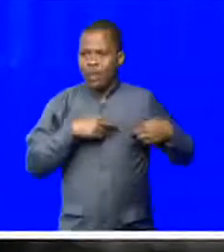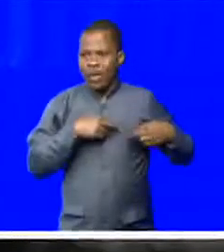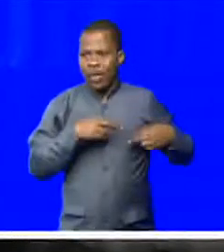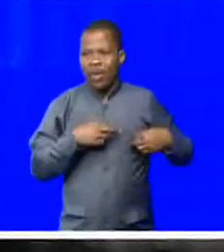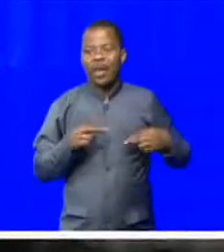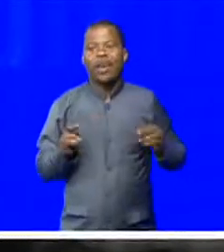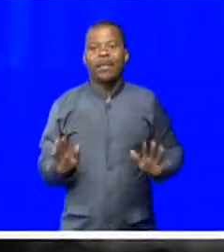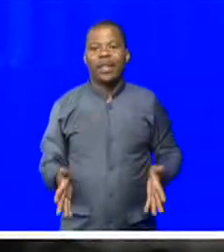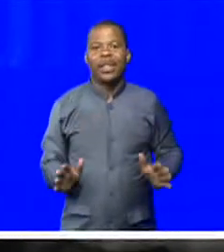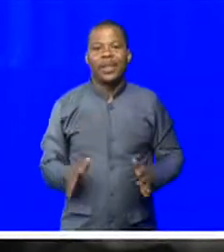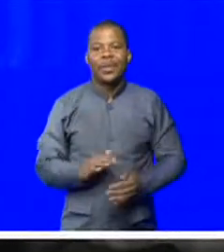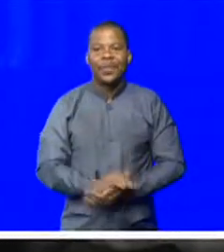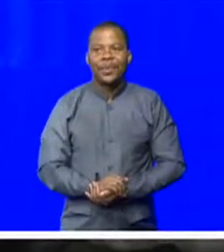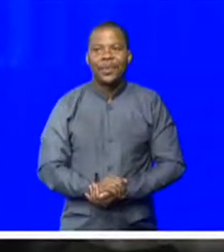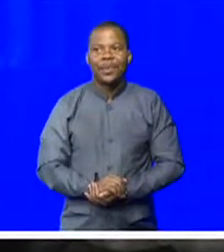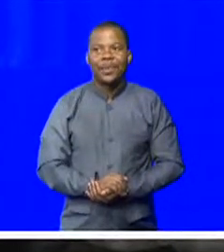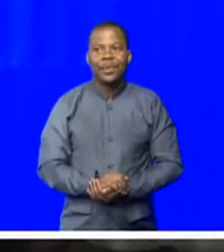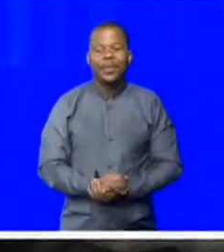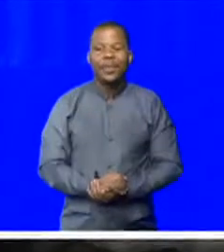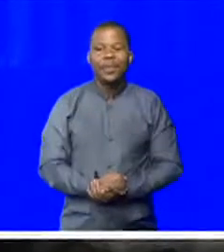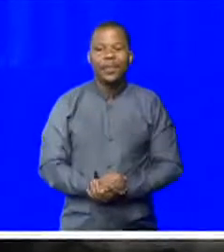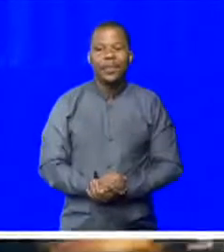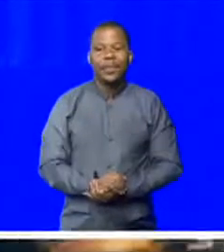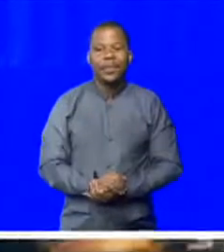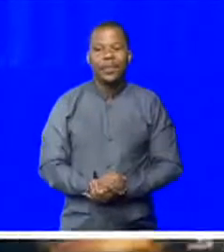Dlangamandla, Smova Shonge Lobamba.